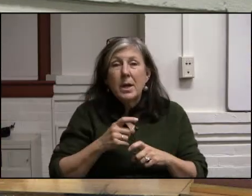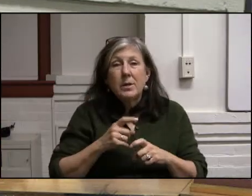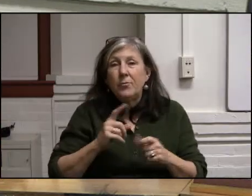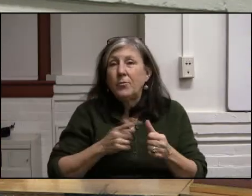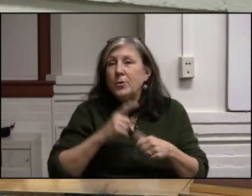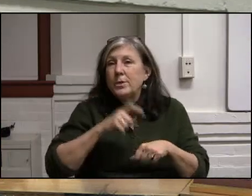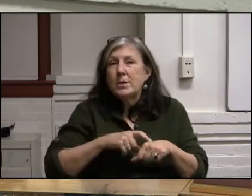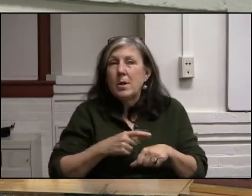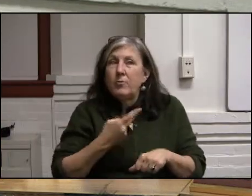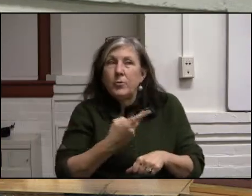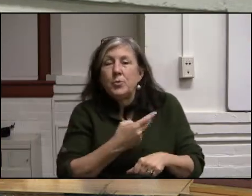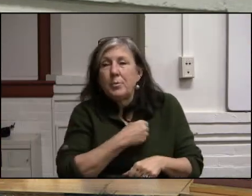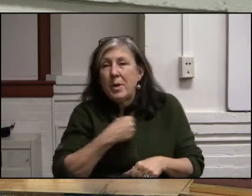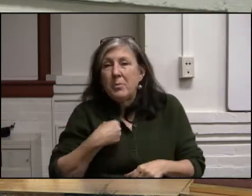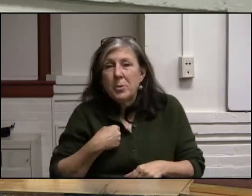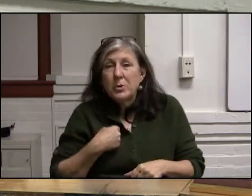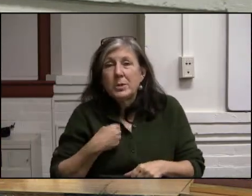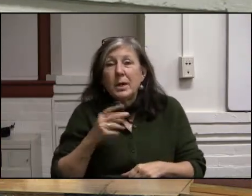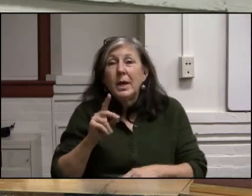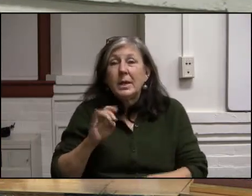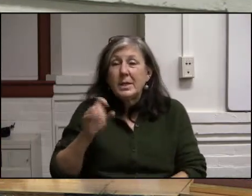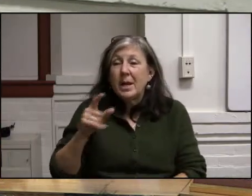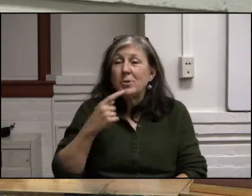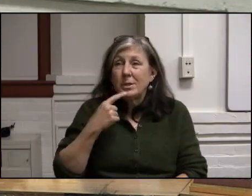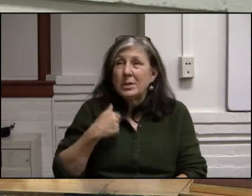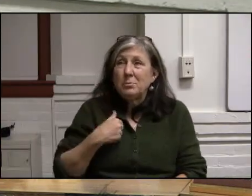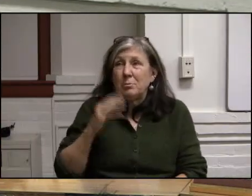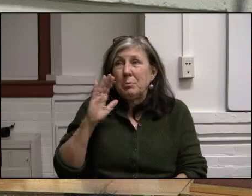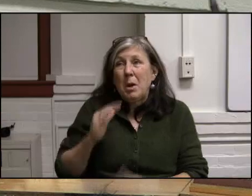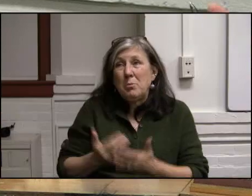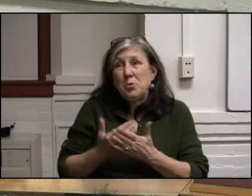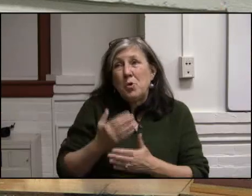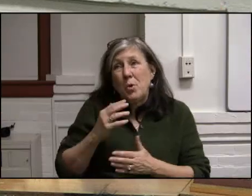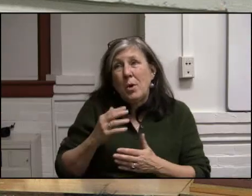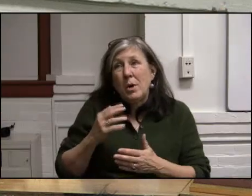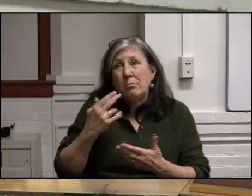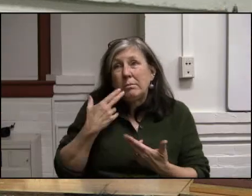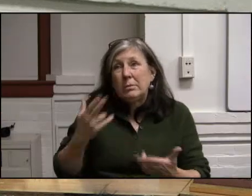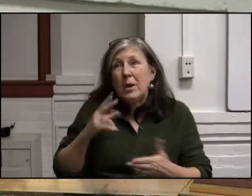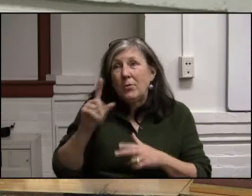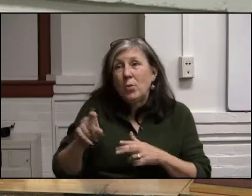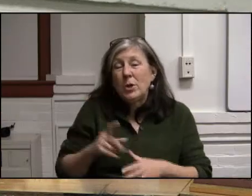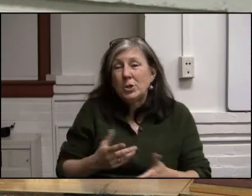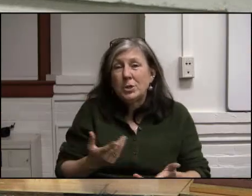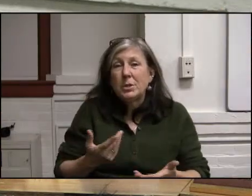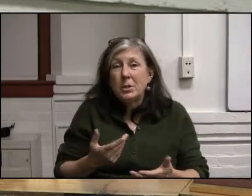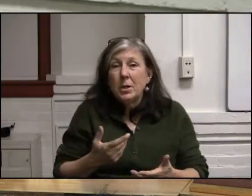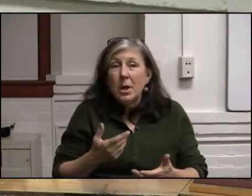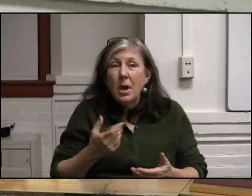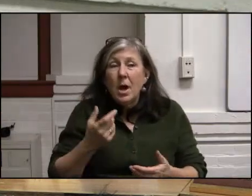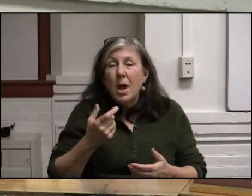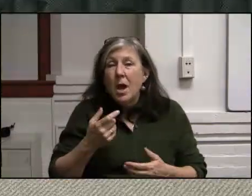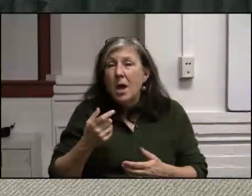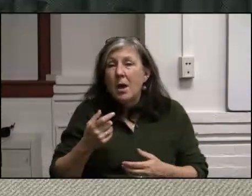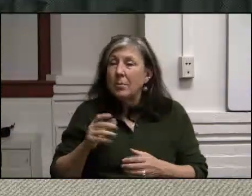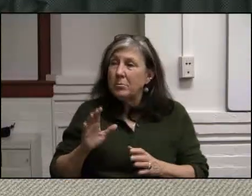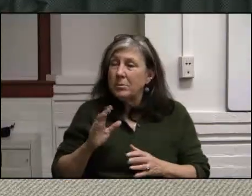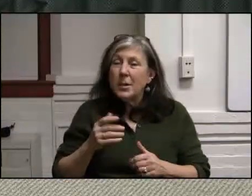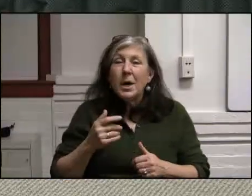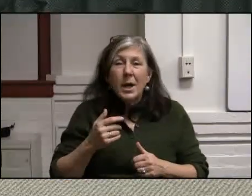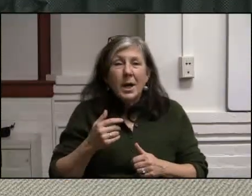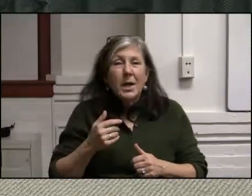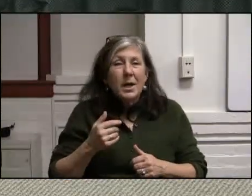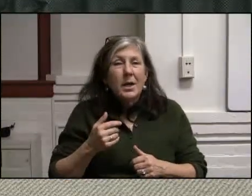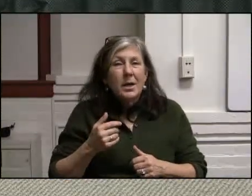just, Daniel keeps saying a newbie question, but it's I'm actually, good. it's I did my actually, homework. I'll finish. Okay. It's